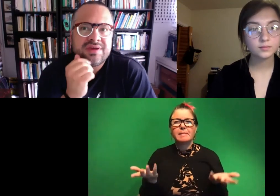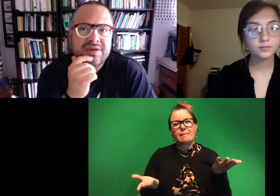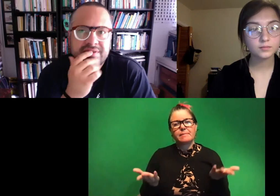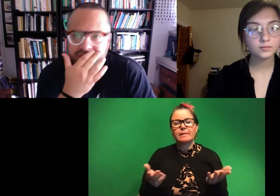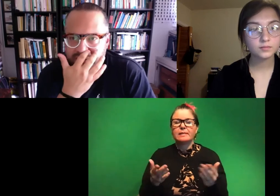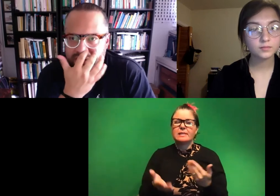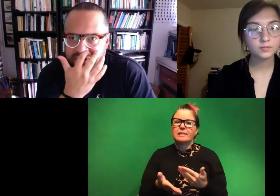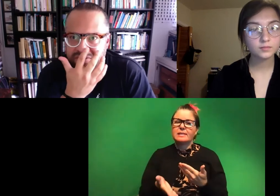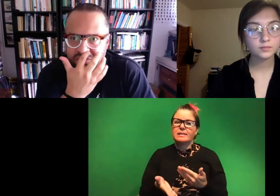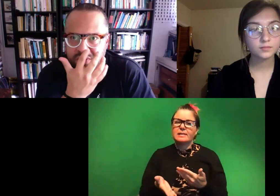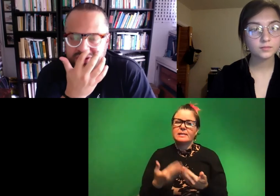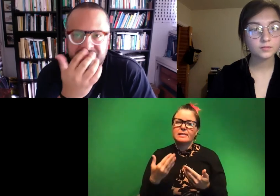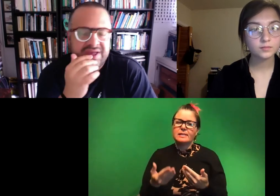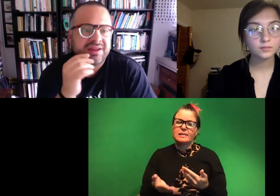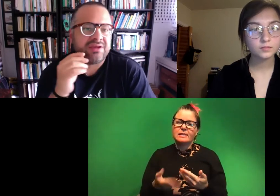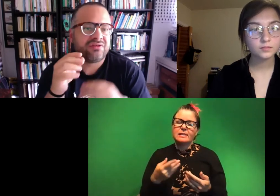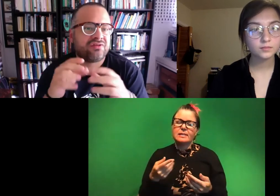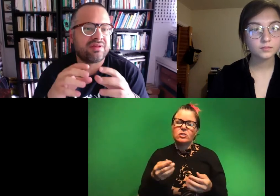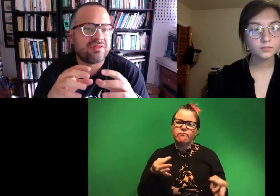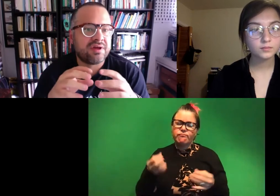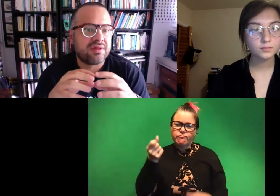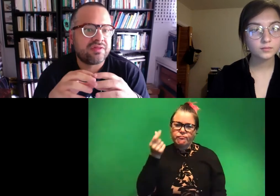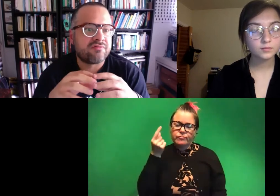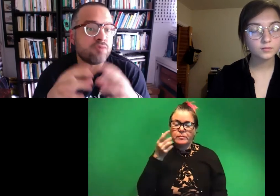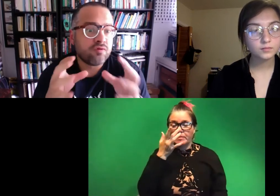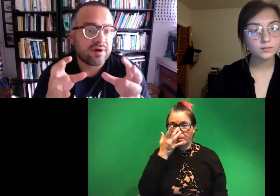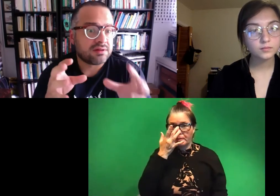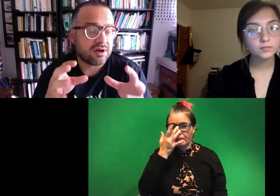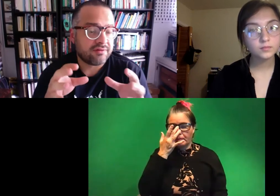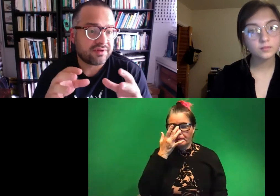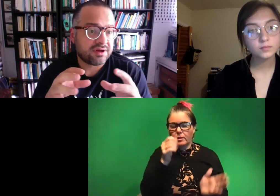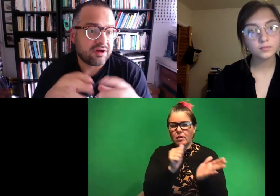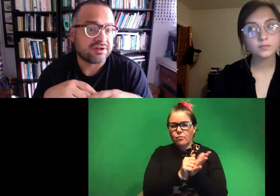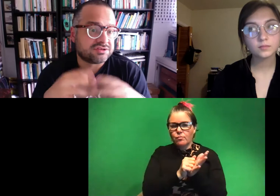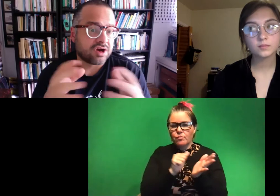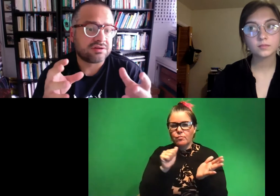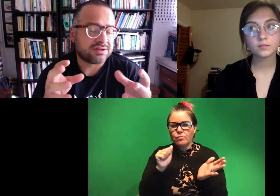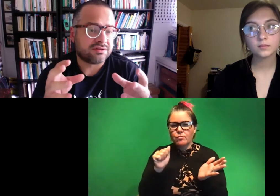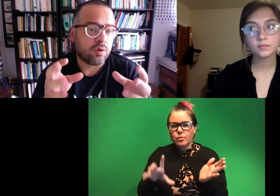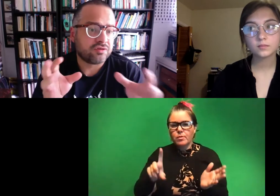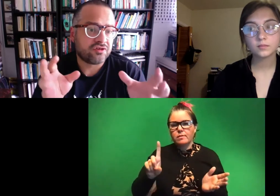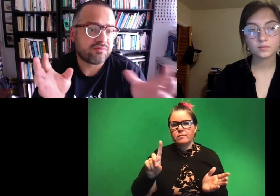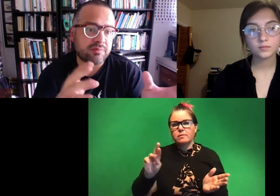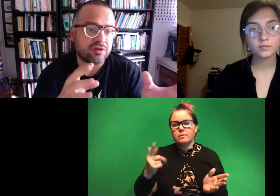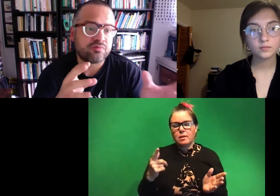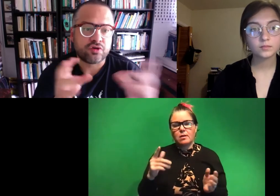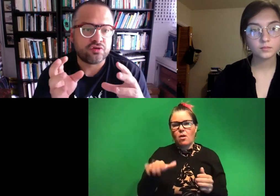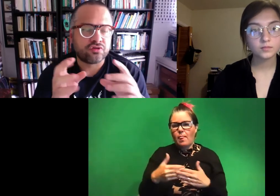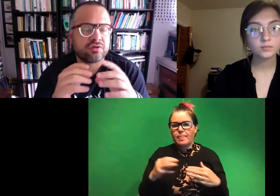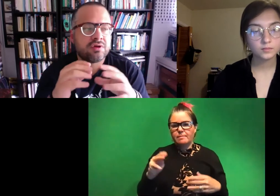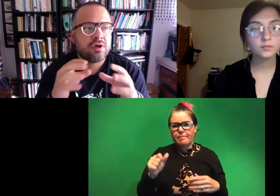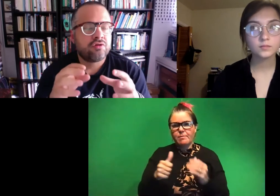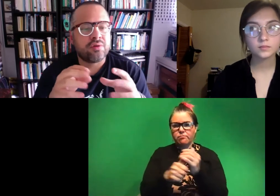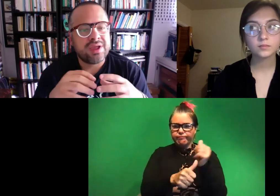Most, maybe the most easy to understand is the removal of the dung that all these mammals